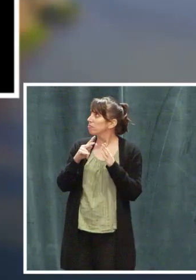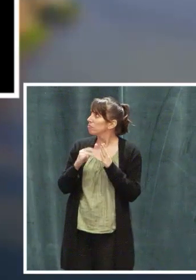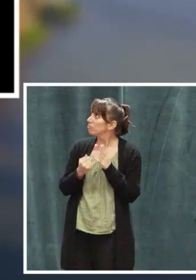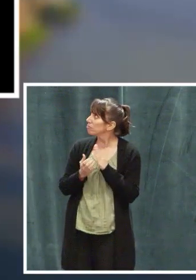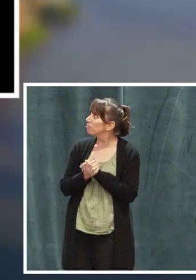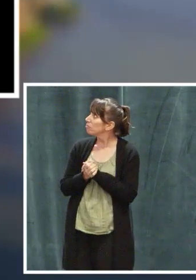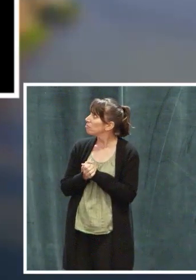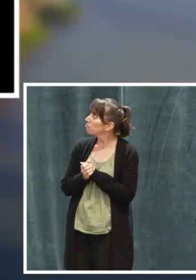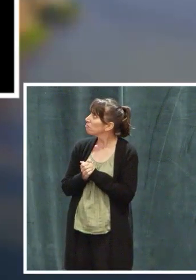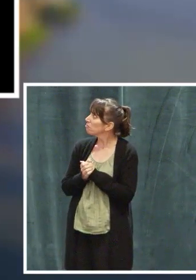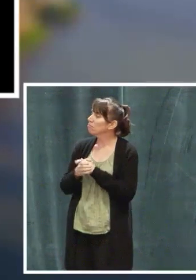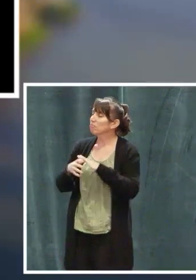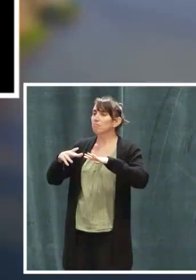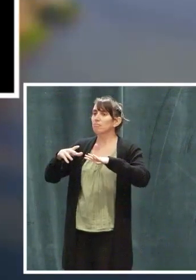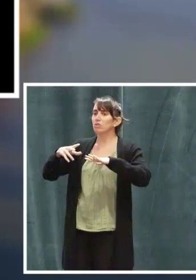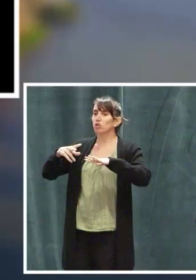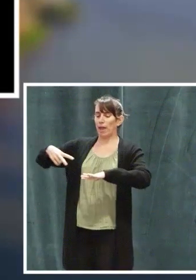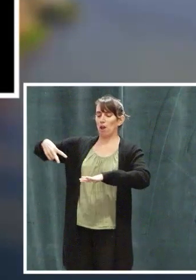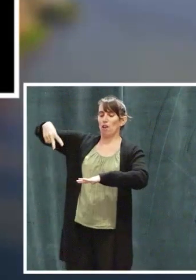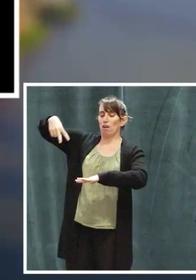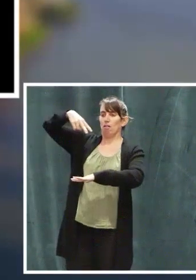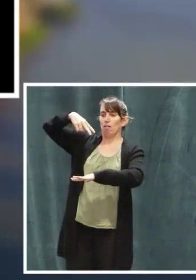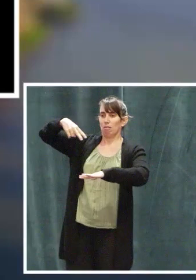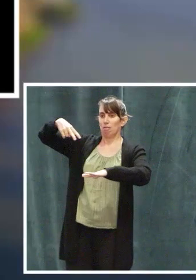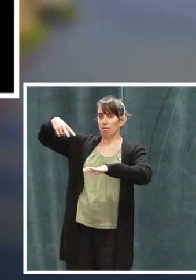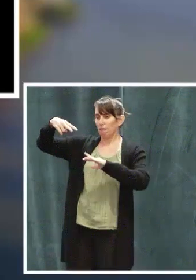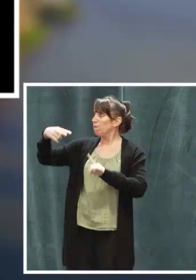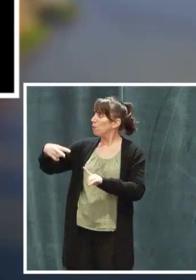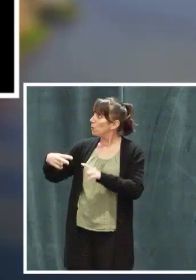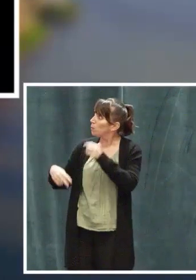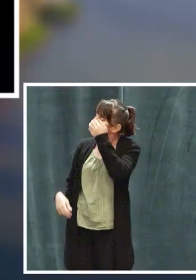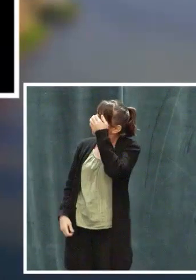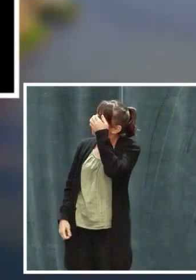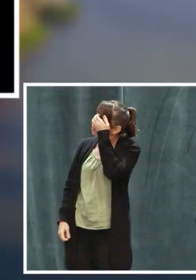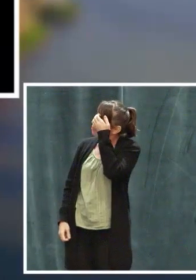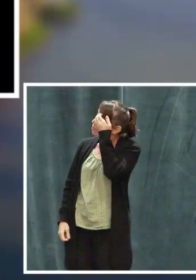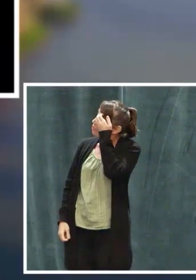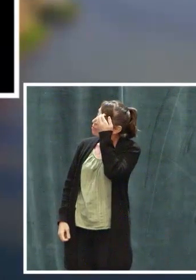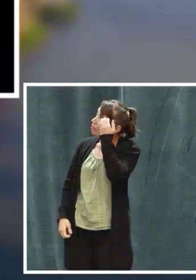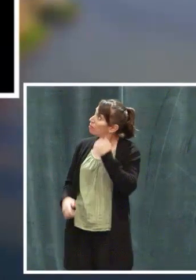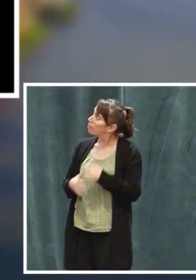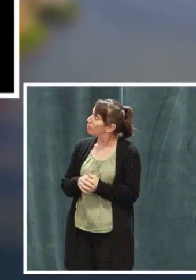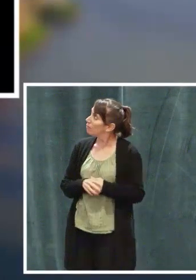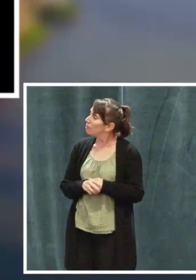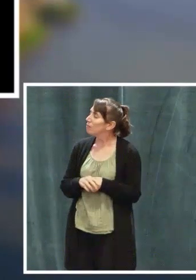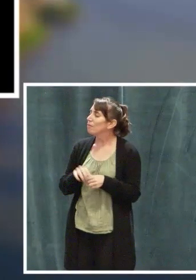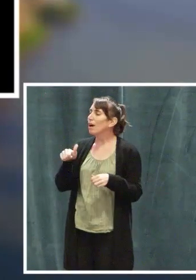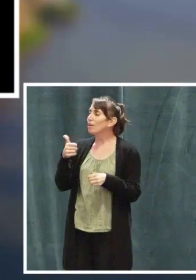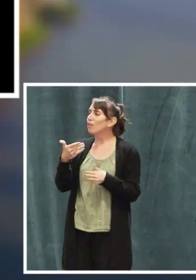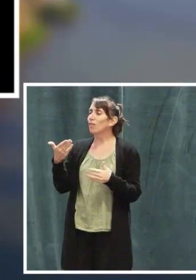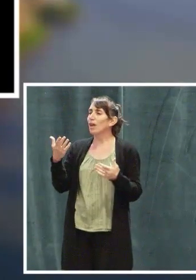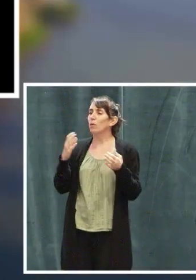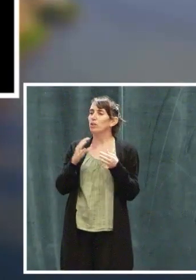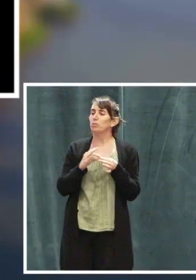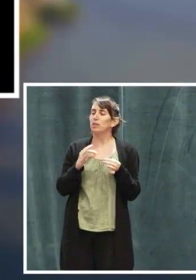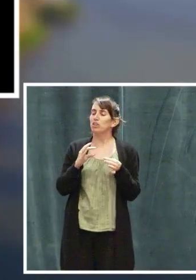And so this is an aerial that looks at Reach 5 overall. And another thing that I wanted to mention that I didn't mention in the previous